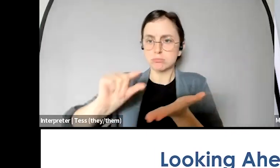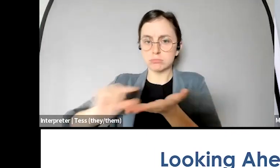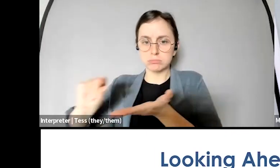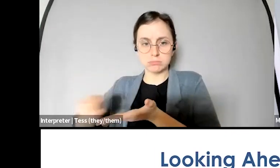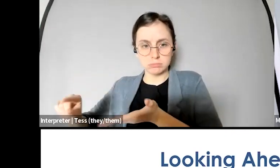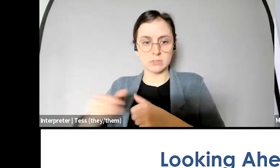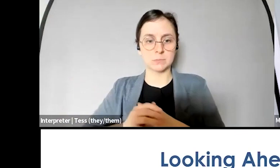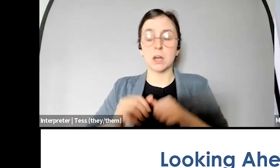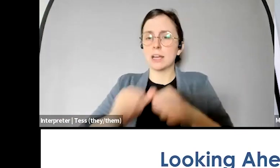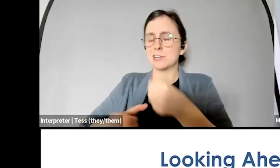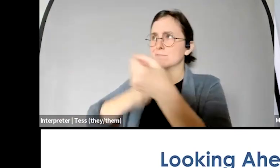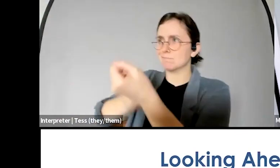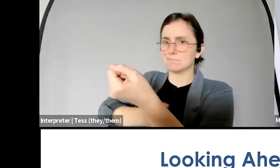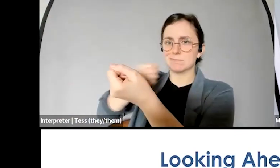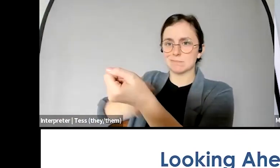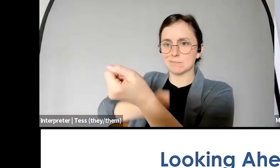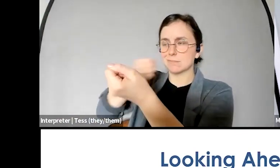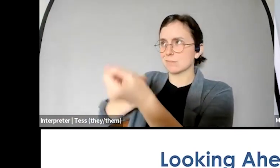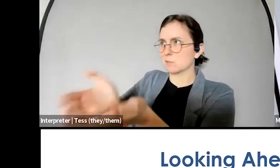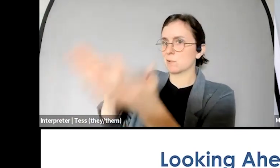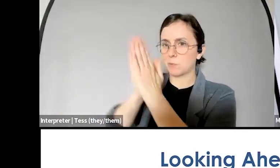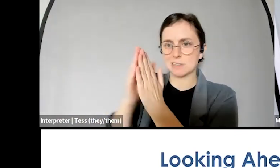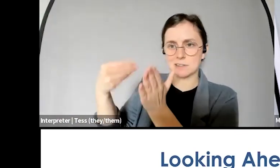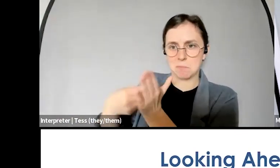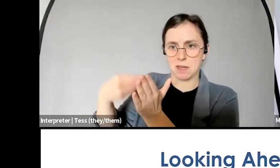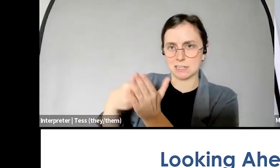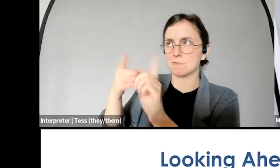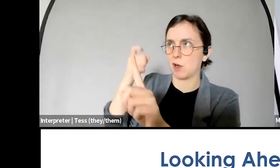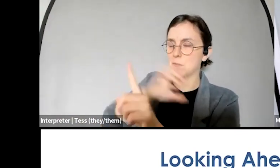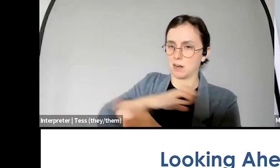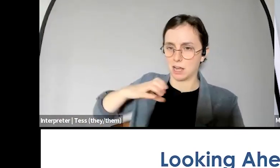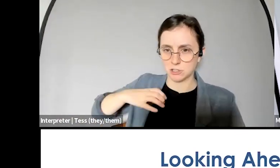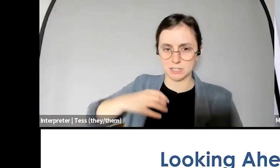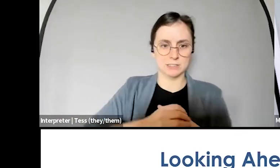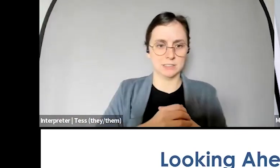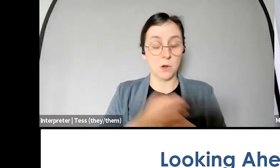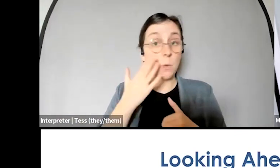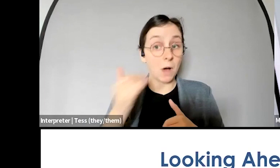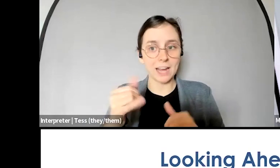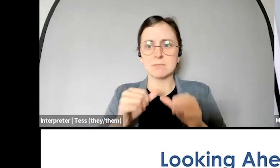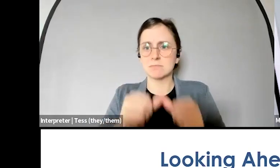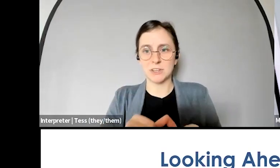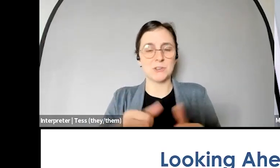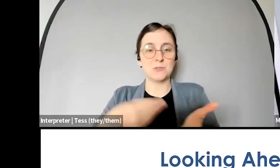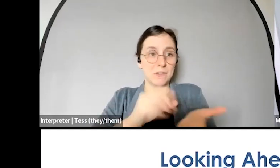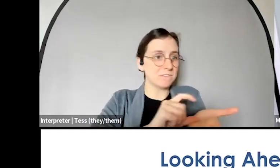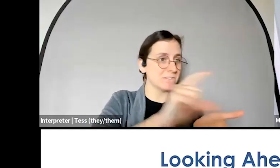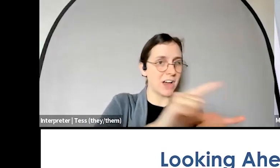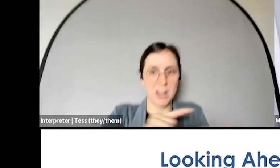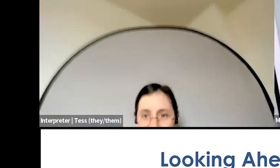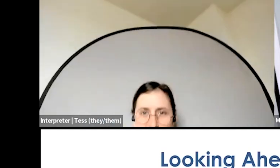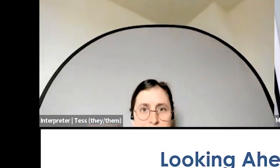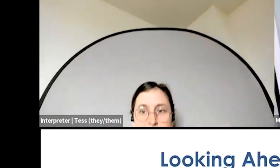money in Congress, increasing to fund all the things that I mentioned, increase awareness,